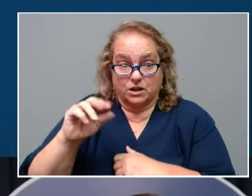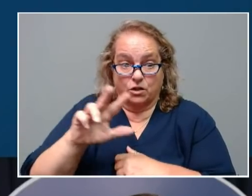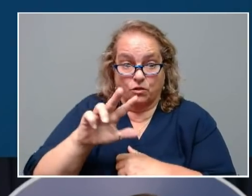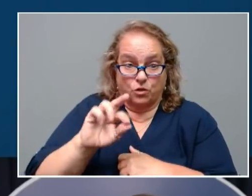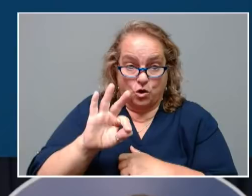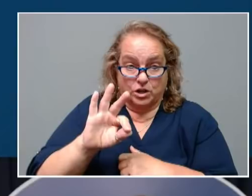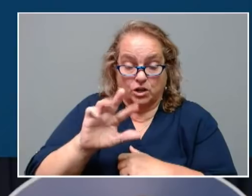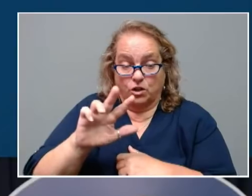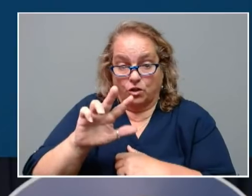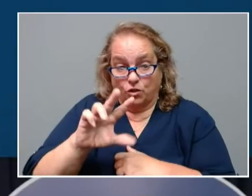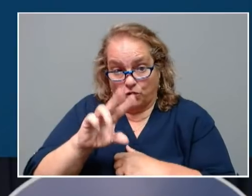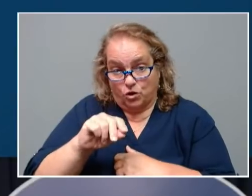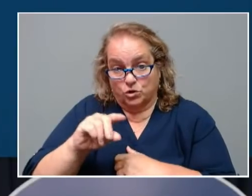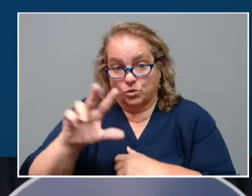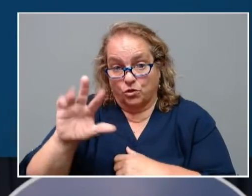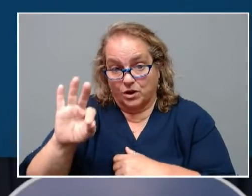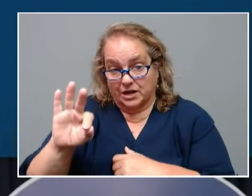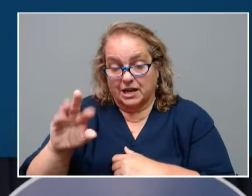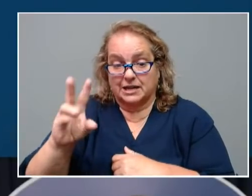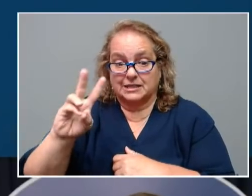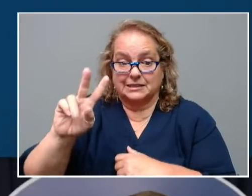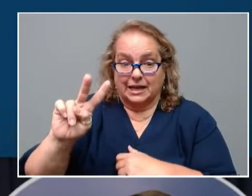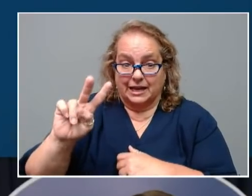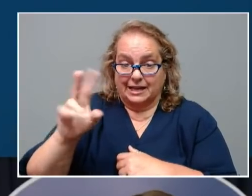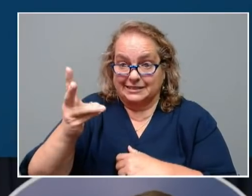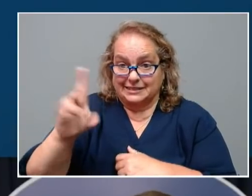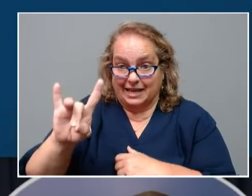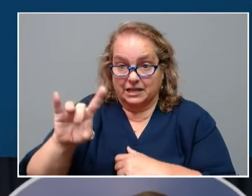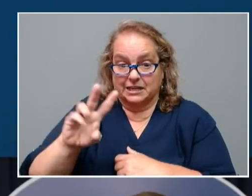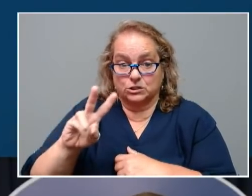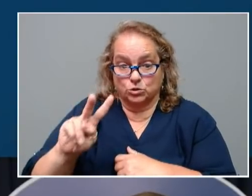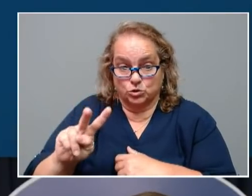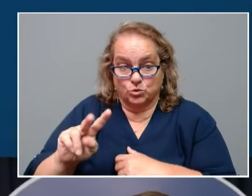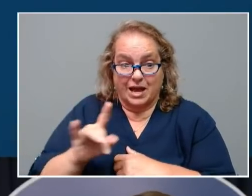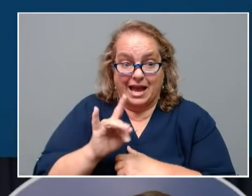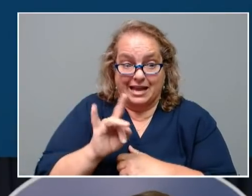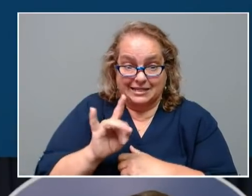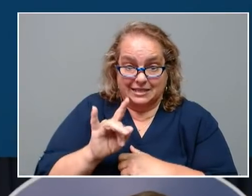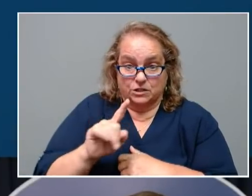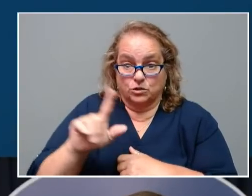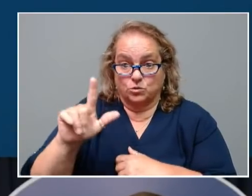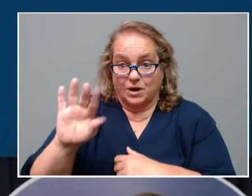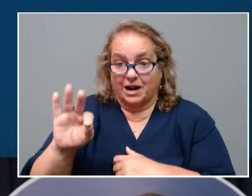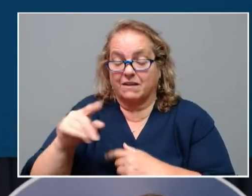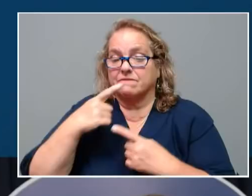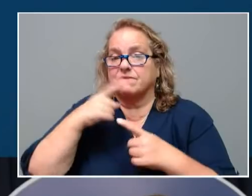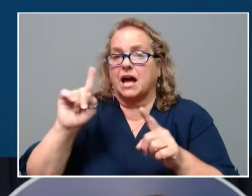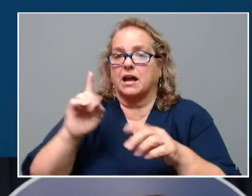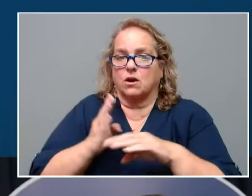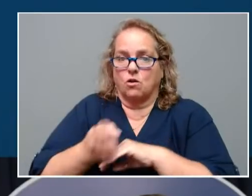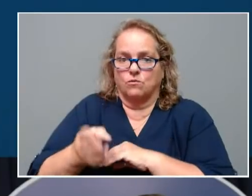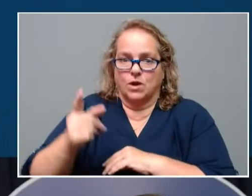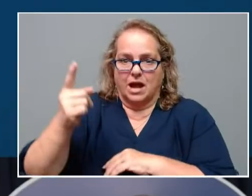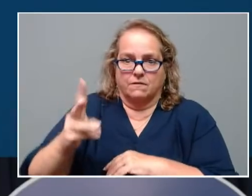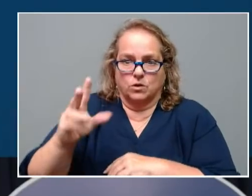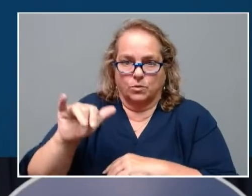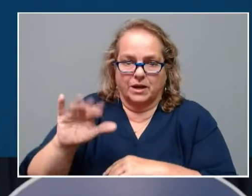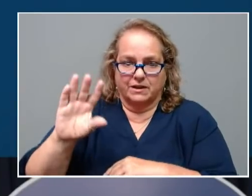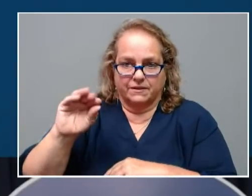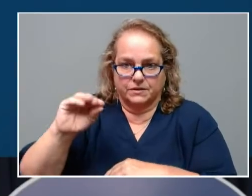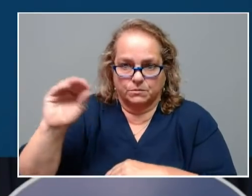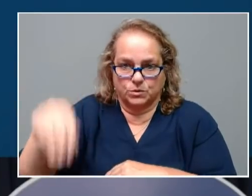at 68 and 62%. 18 to 29 finally broke over the halfway mark at